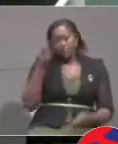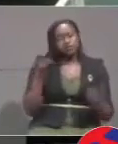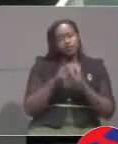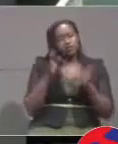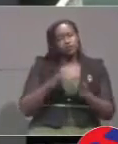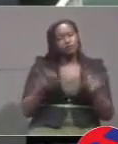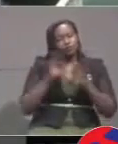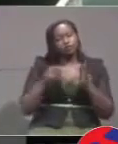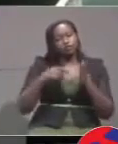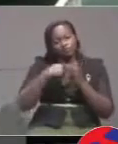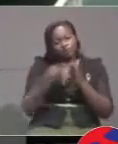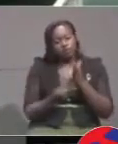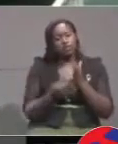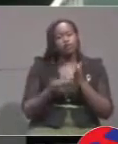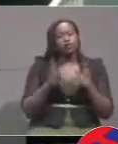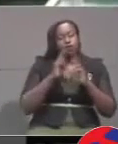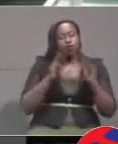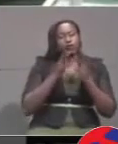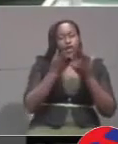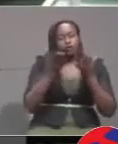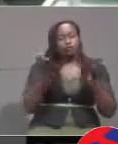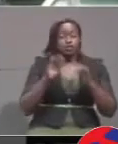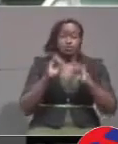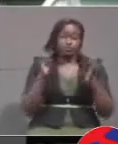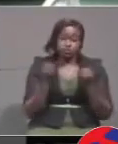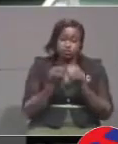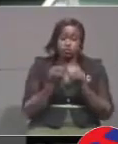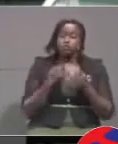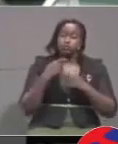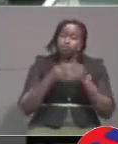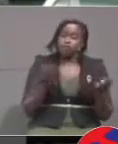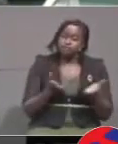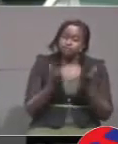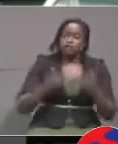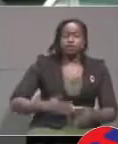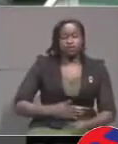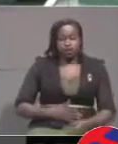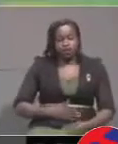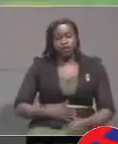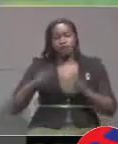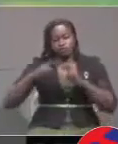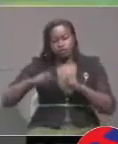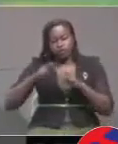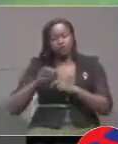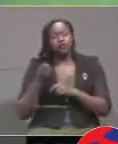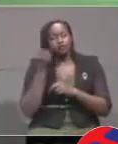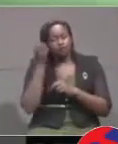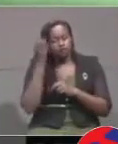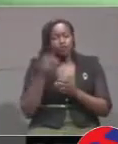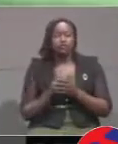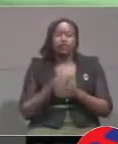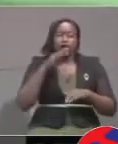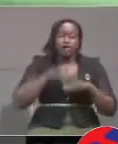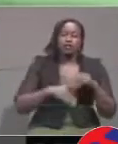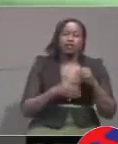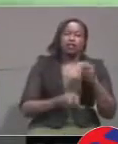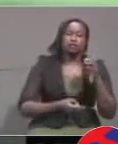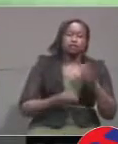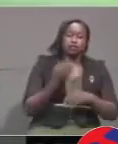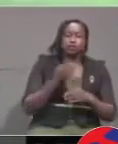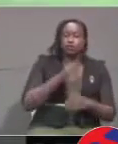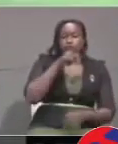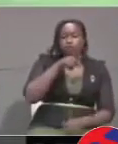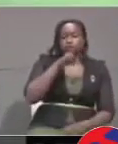you're reporting, you're saying so. My question is, when you're busy, we're going to talk about something. We're going to talk about something. We're going to talk about